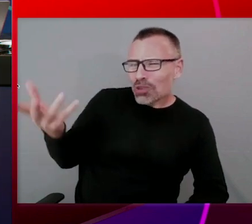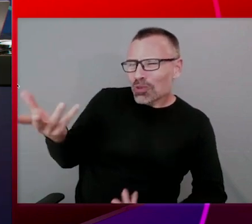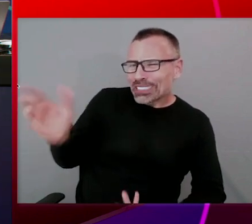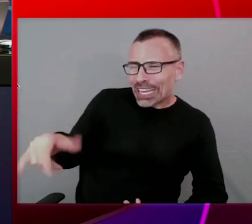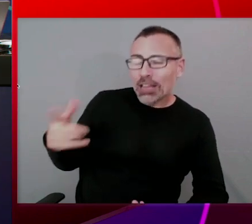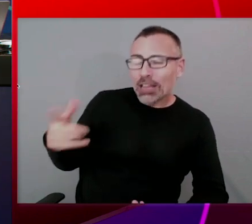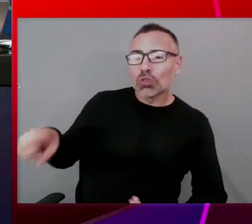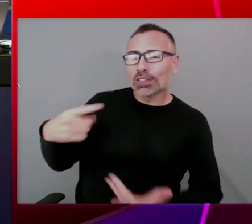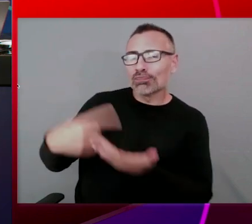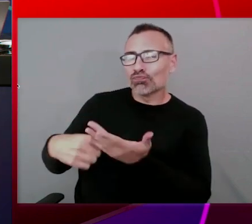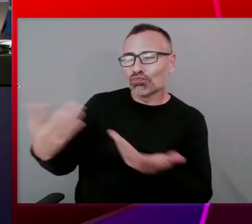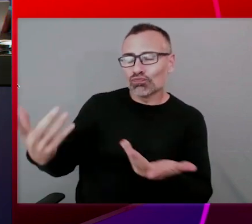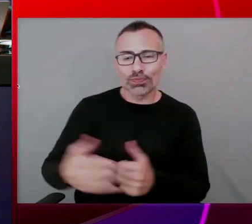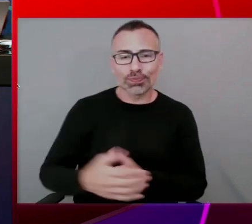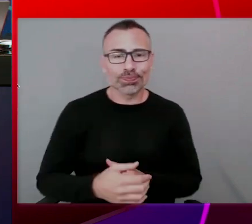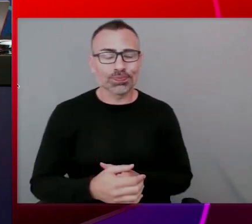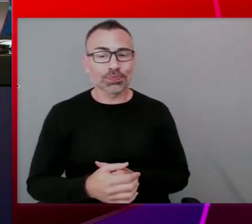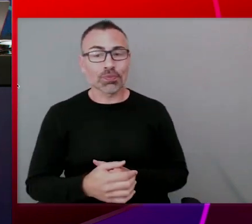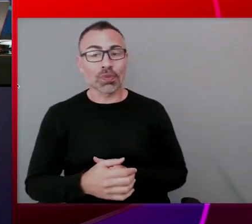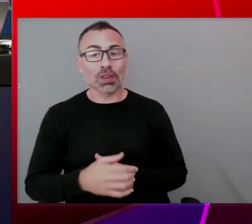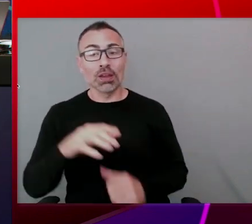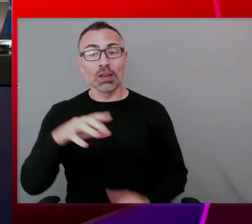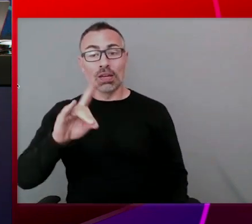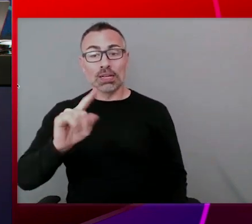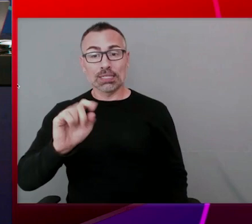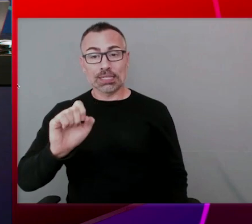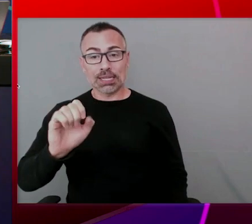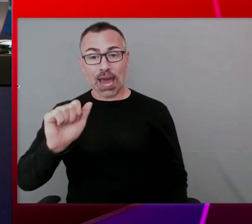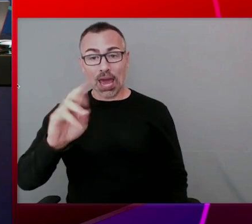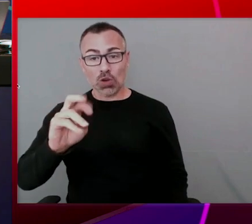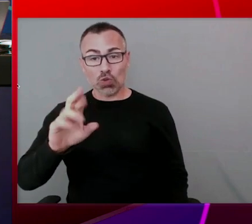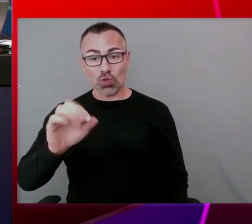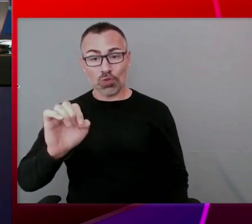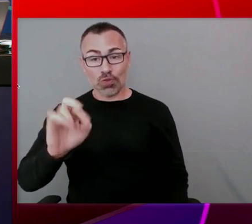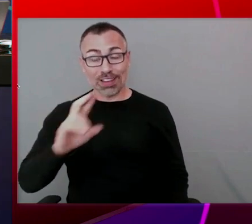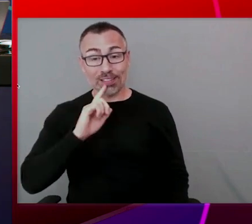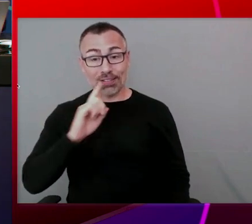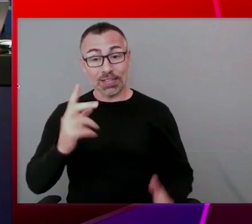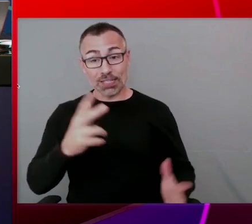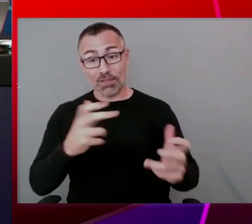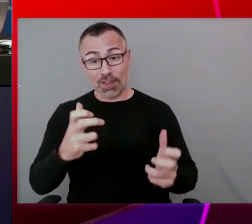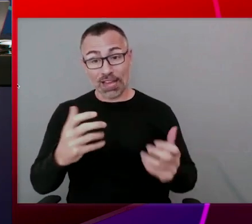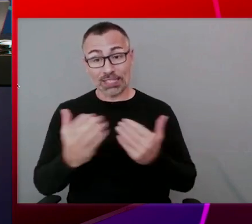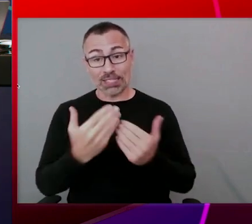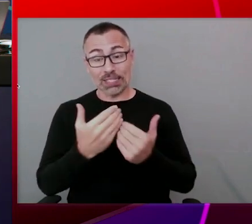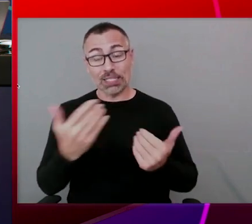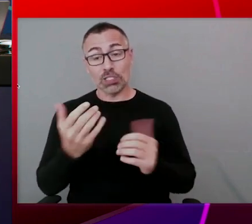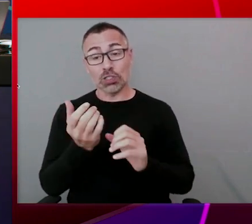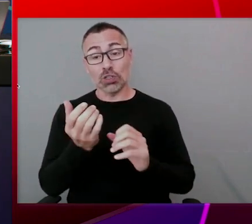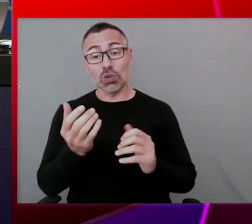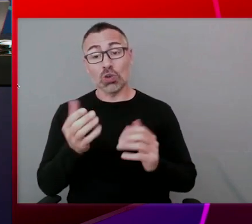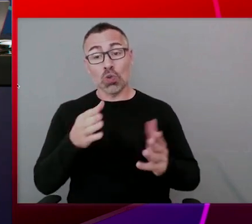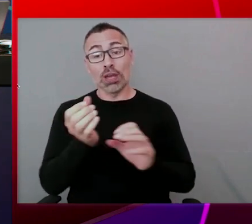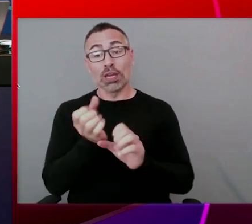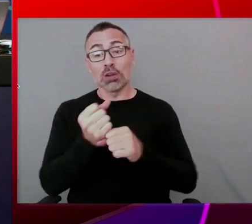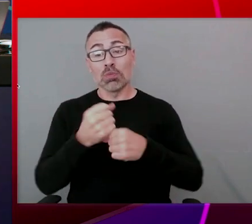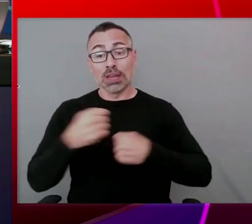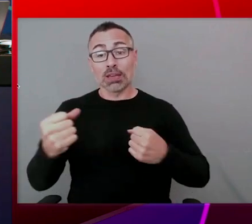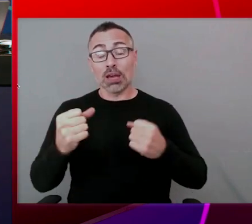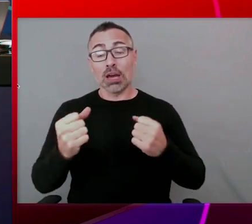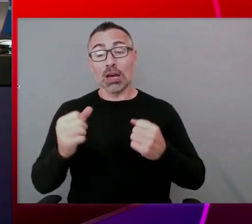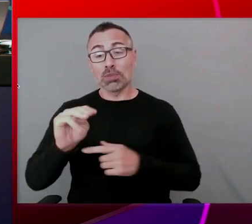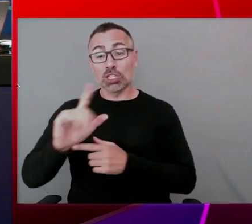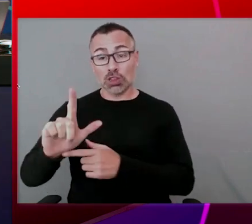Yes. Okay, so Data Wrangler is the fastest and easiest way to prepare data for machine learning using a low-code interface.